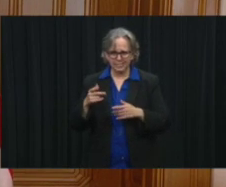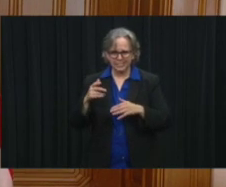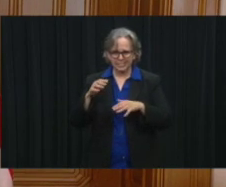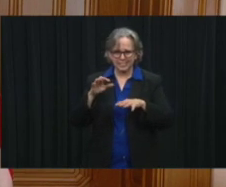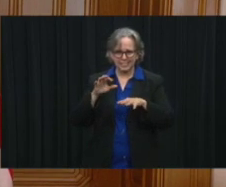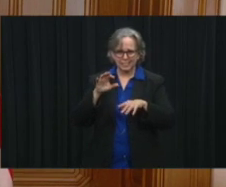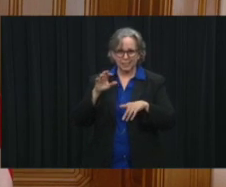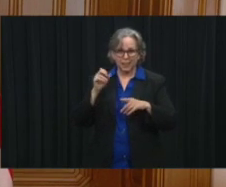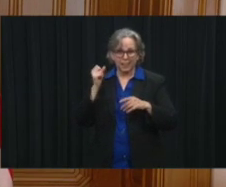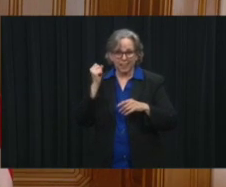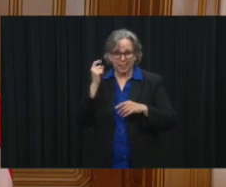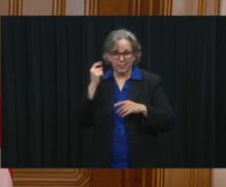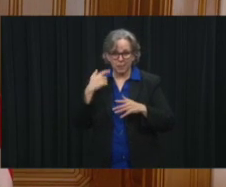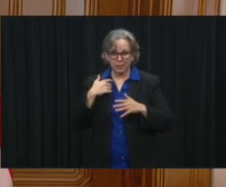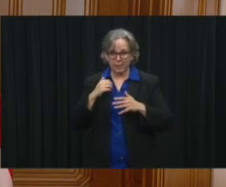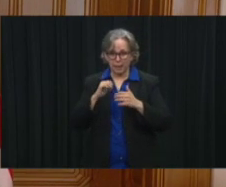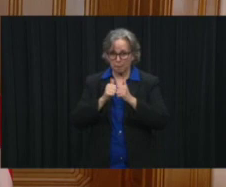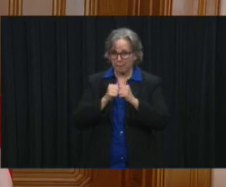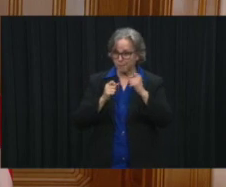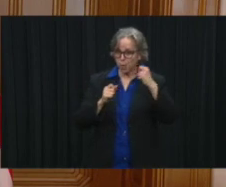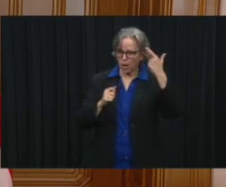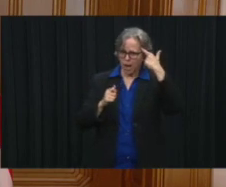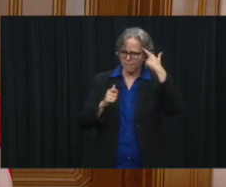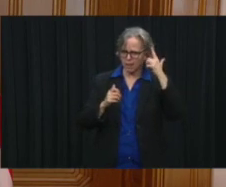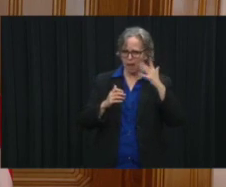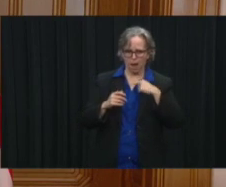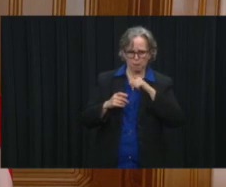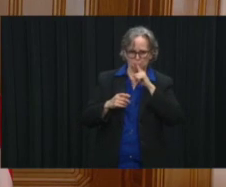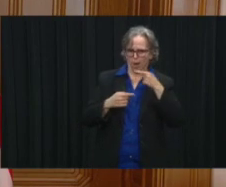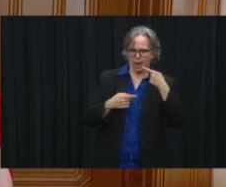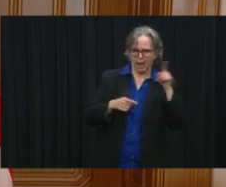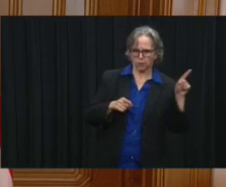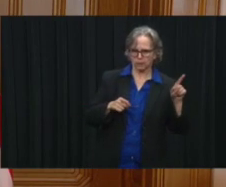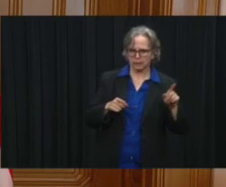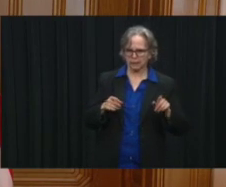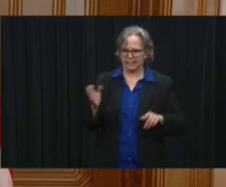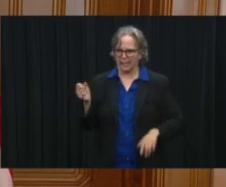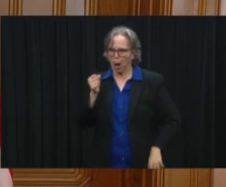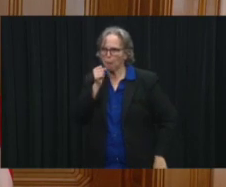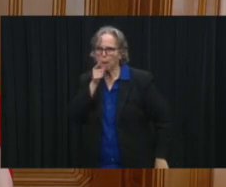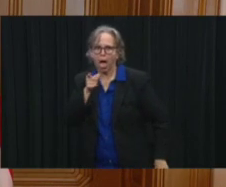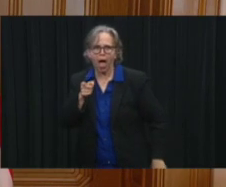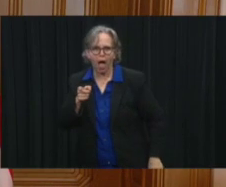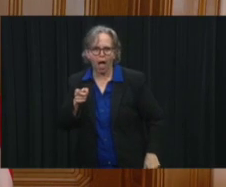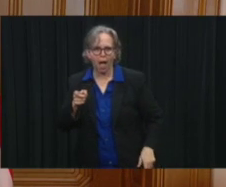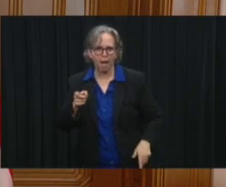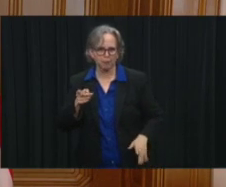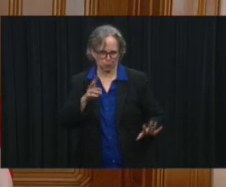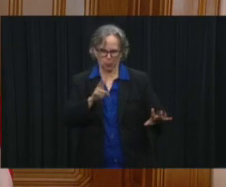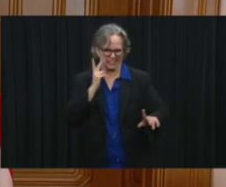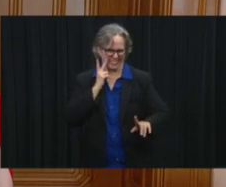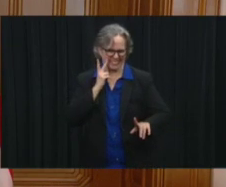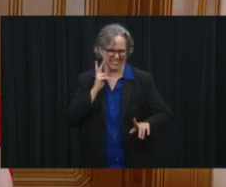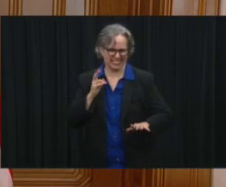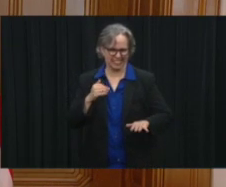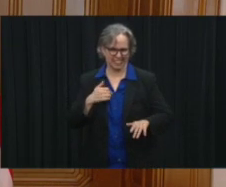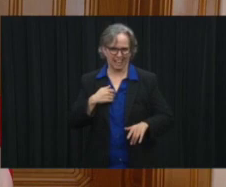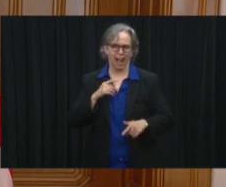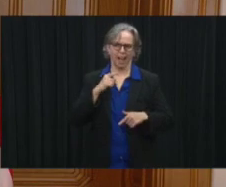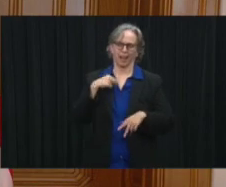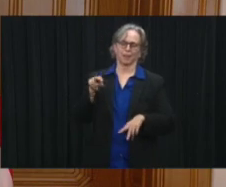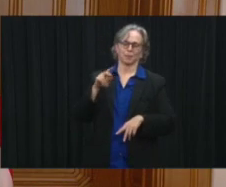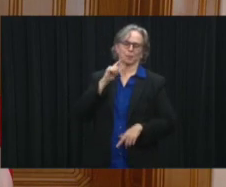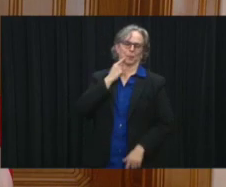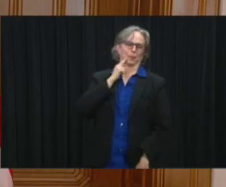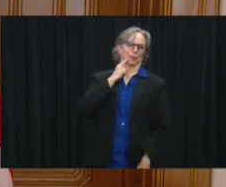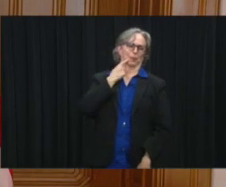race for governor. I had not made any announcement, and you'll get at least I get a smile, and I think you'll get a smile by watching